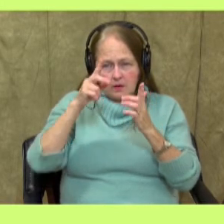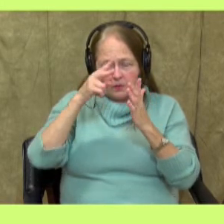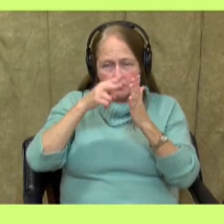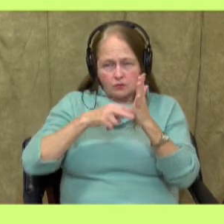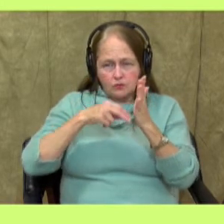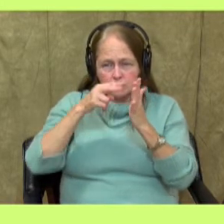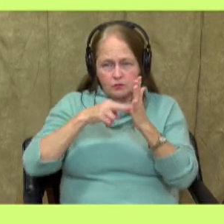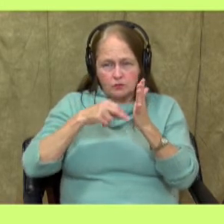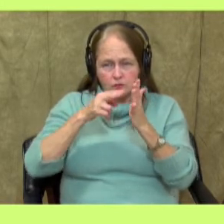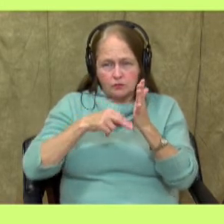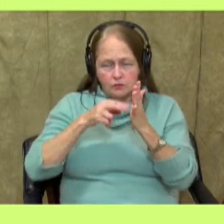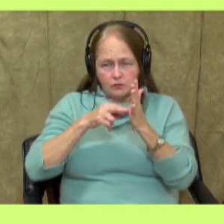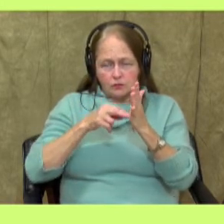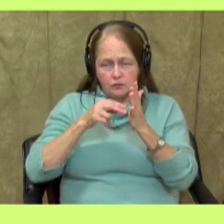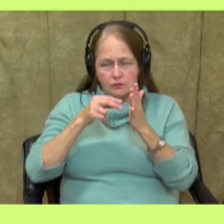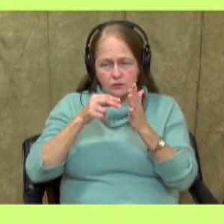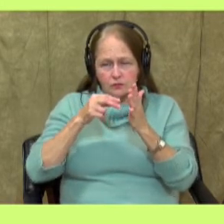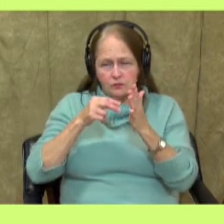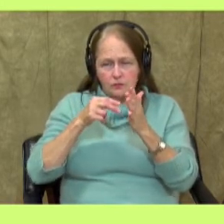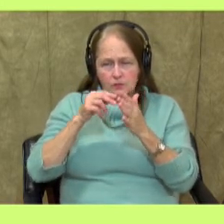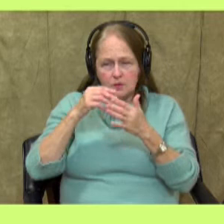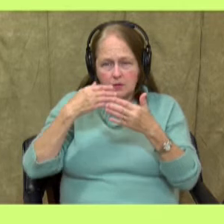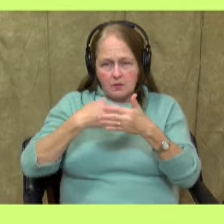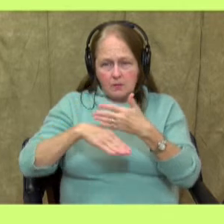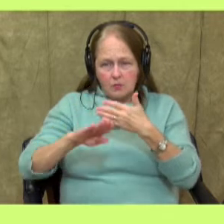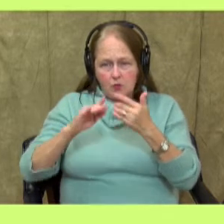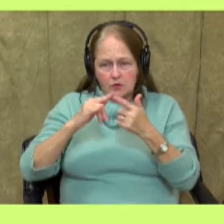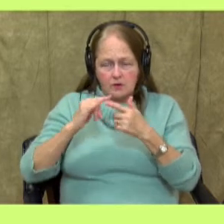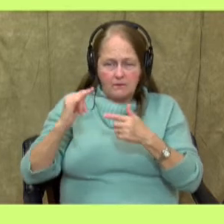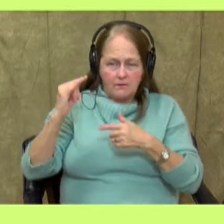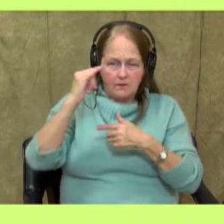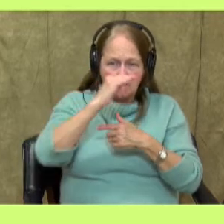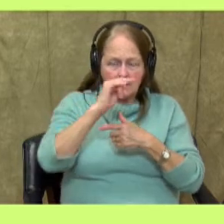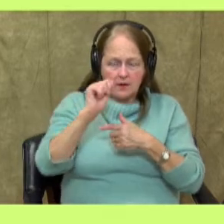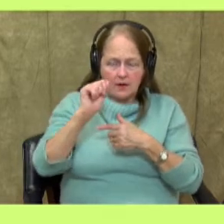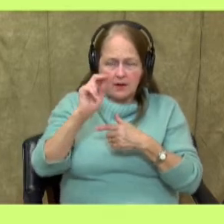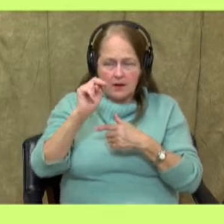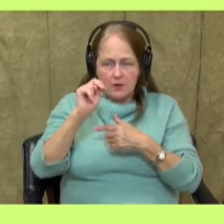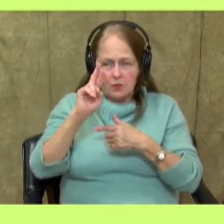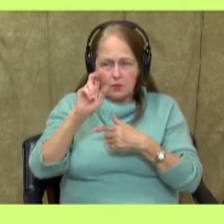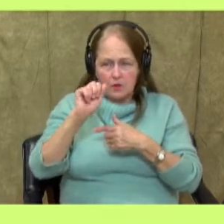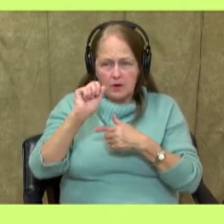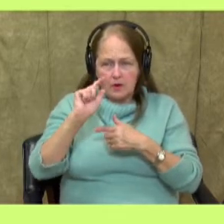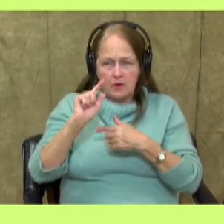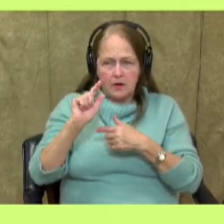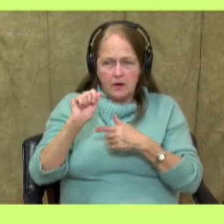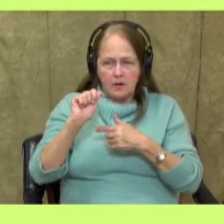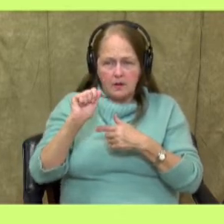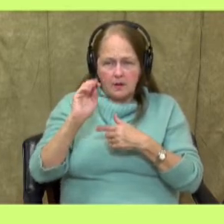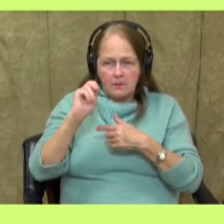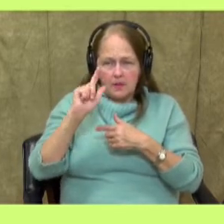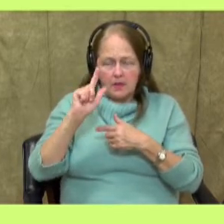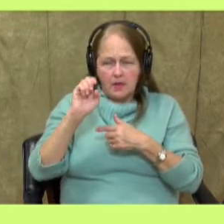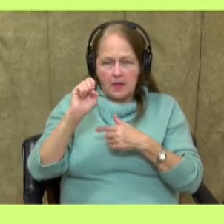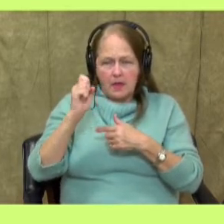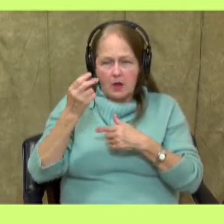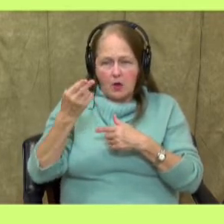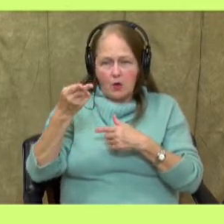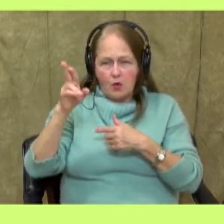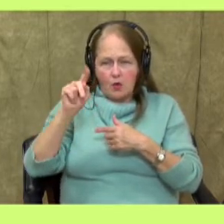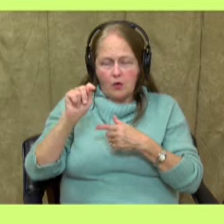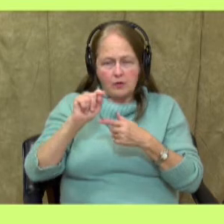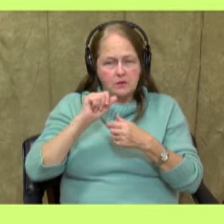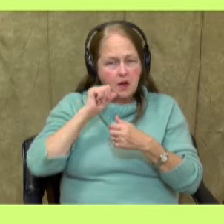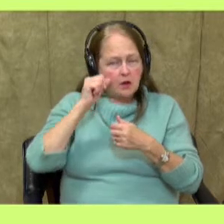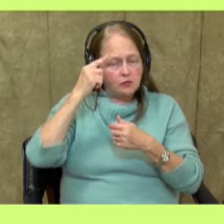So the first one is labeled Born to Fly by Anne Randall. Amelia Earhart didn't always dream of